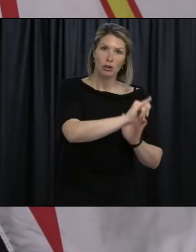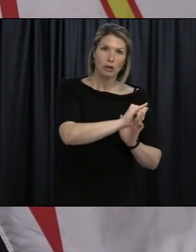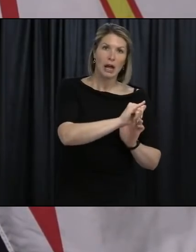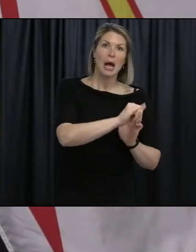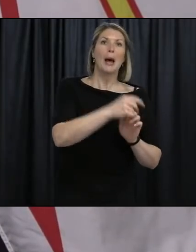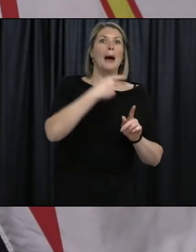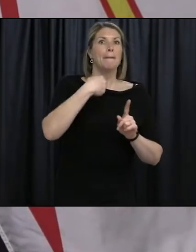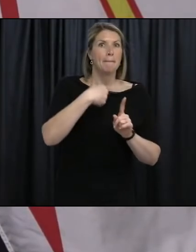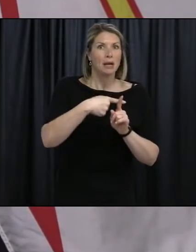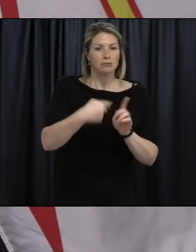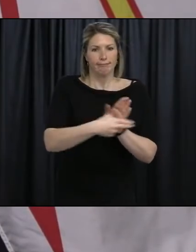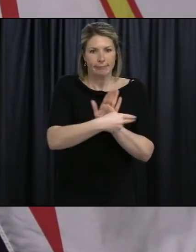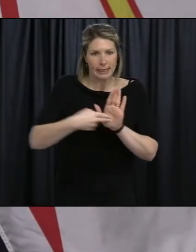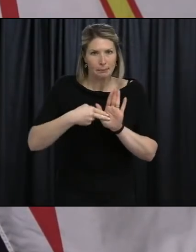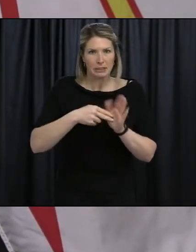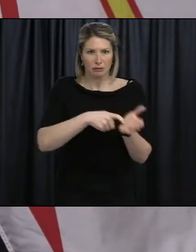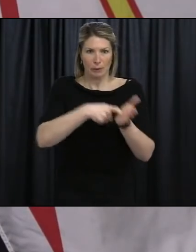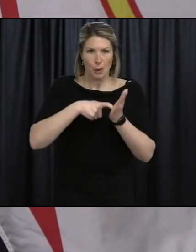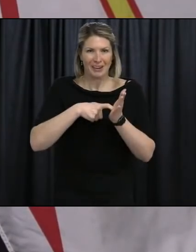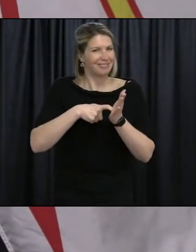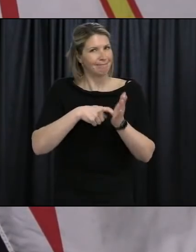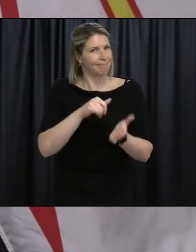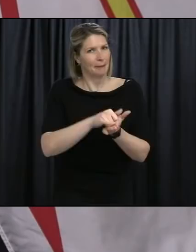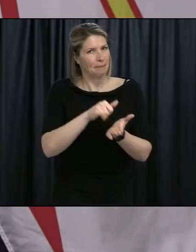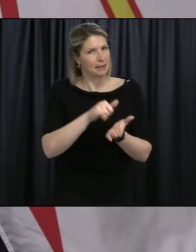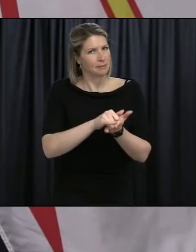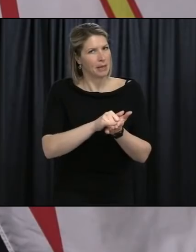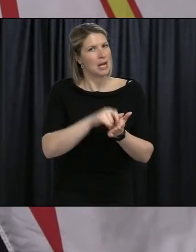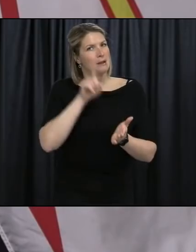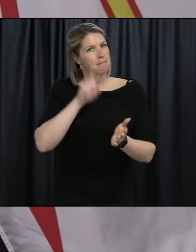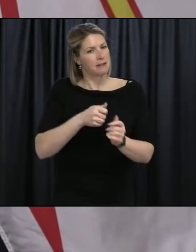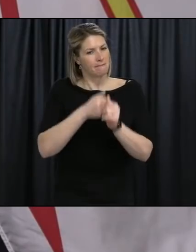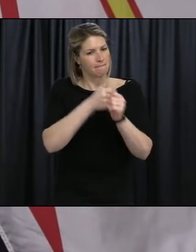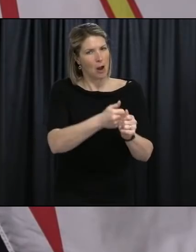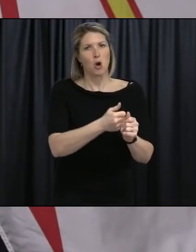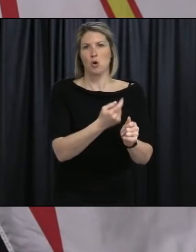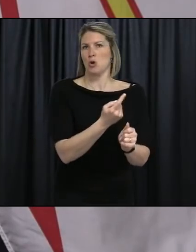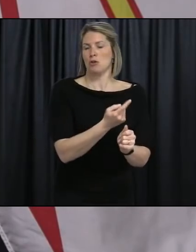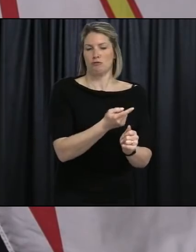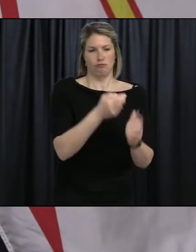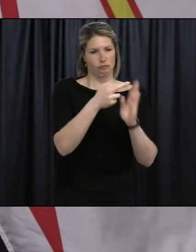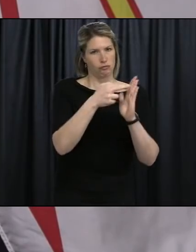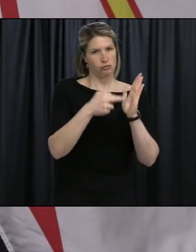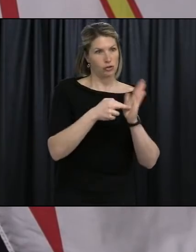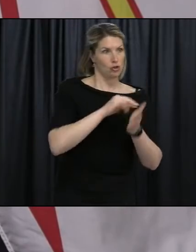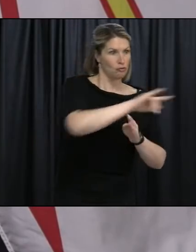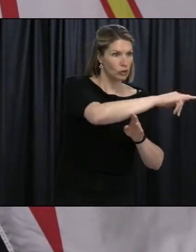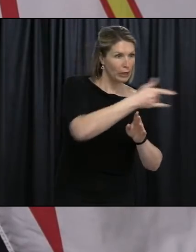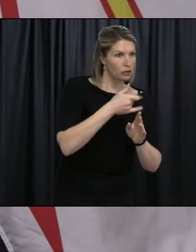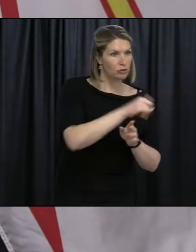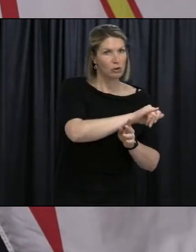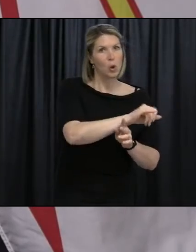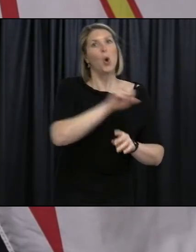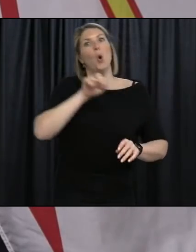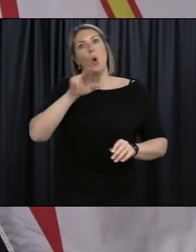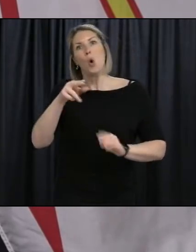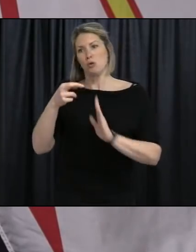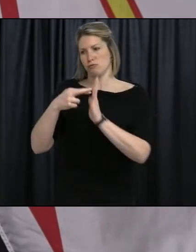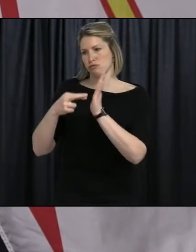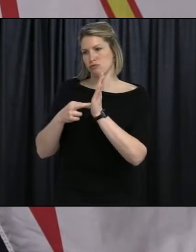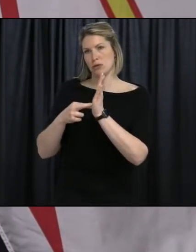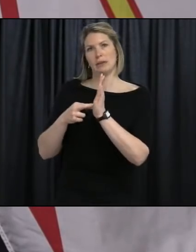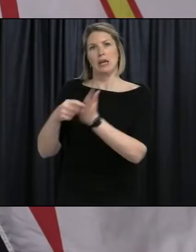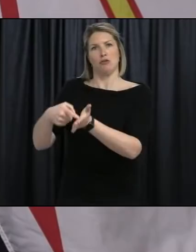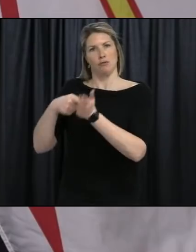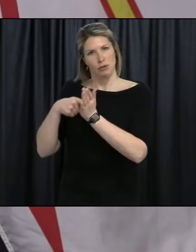Different testing and isolation rules will apply for truck drivers, given the duration they spend in our province, and this information will be available on